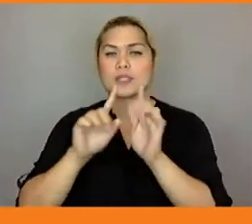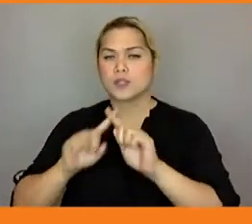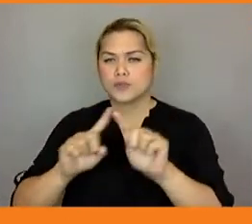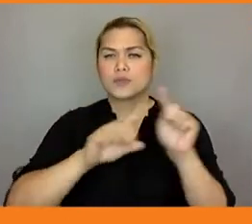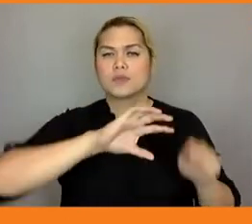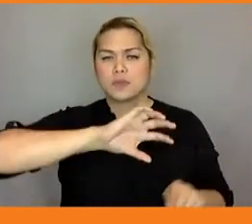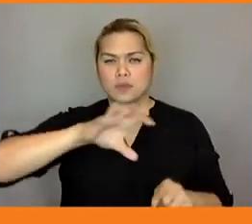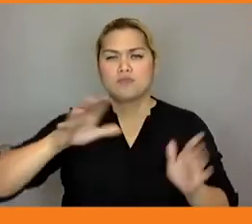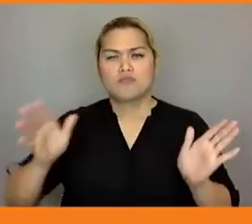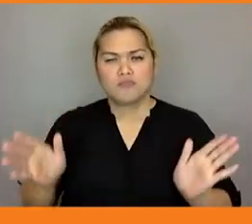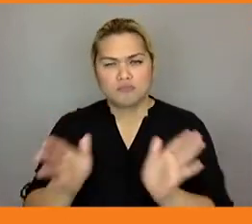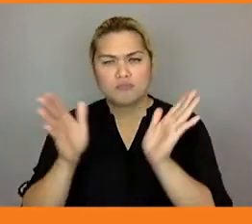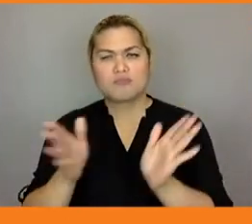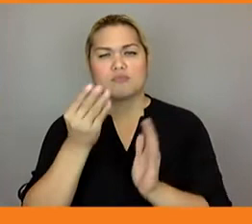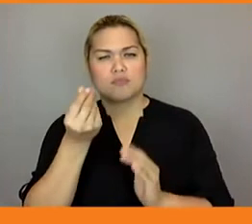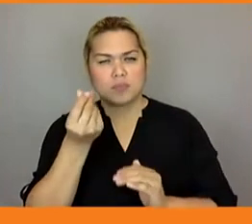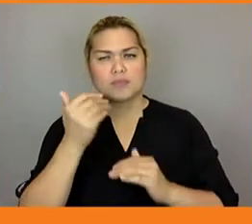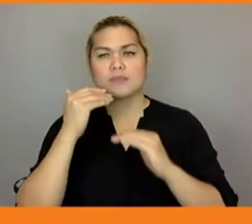and inclusive future.